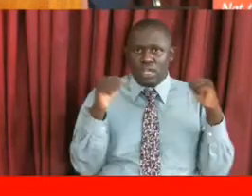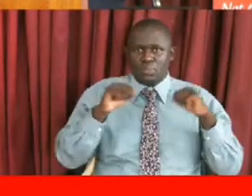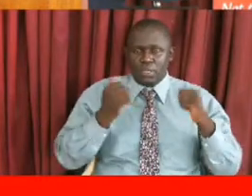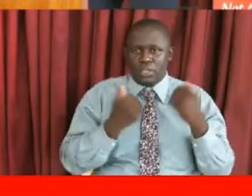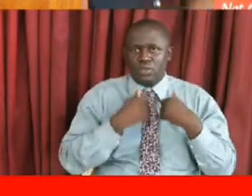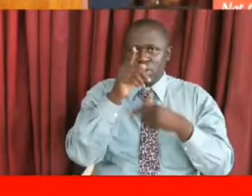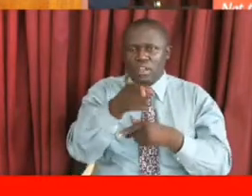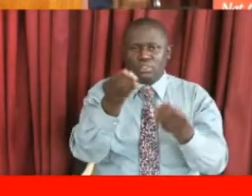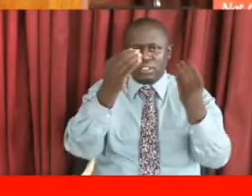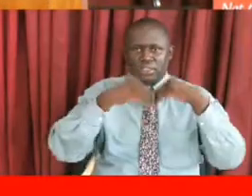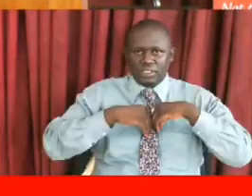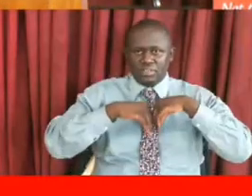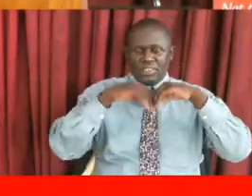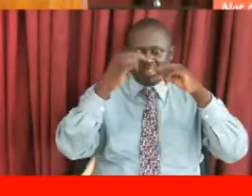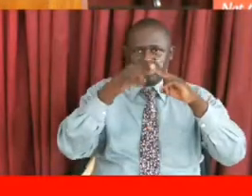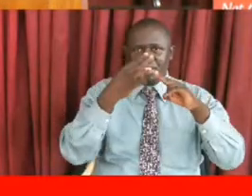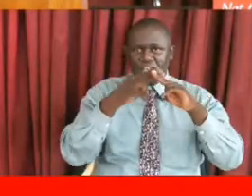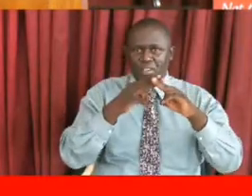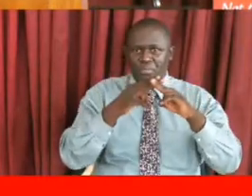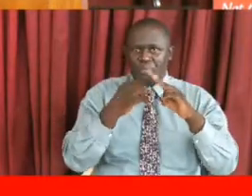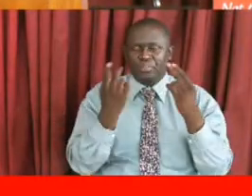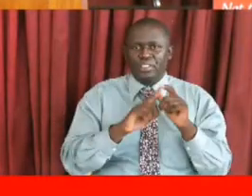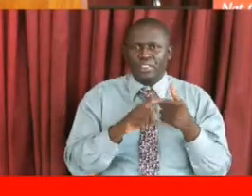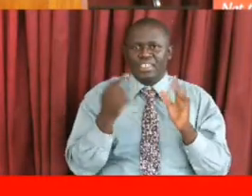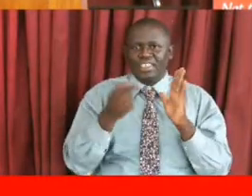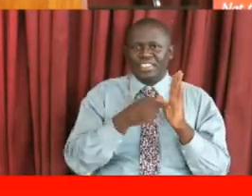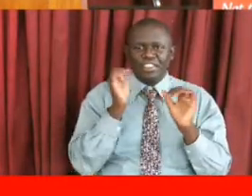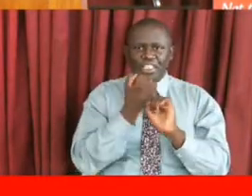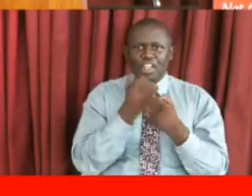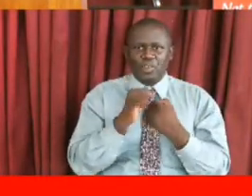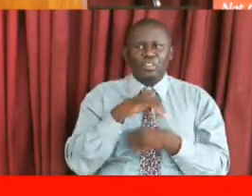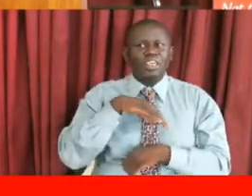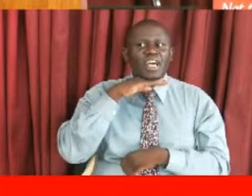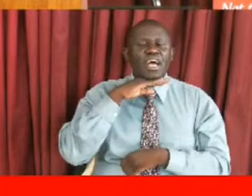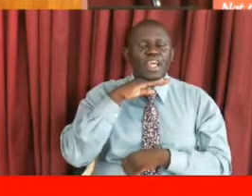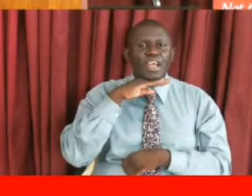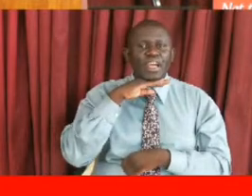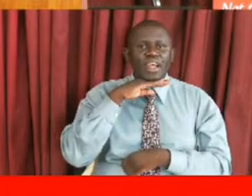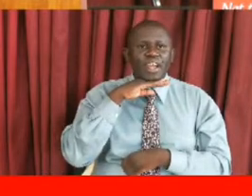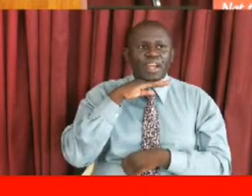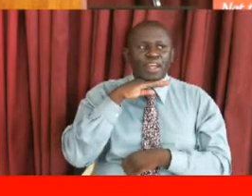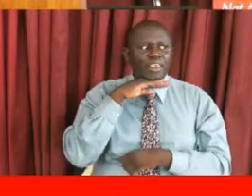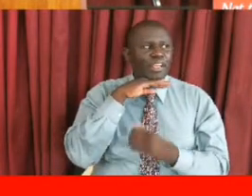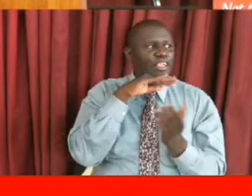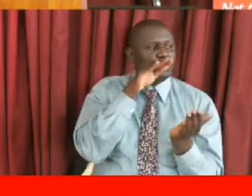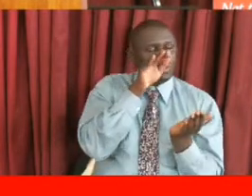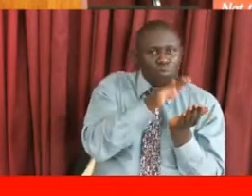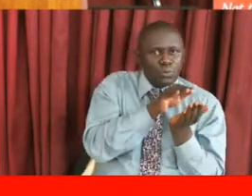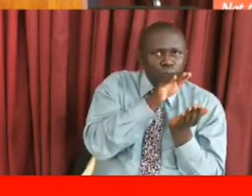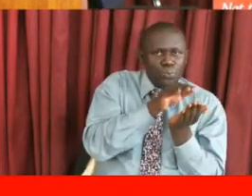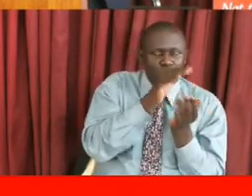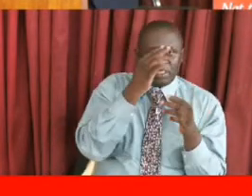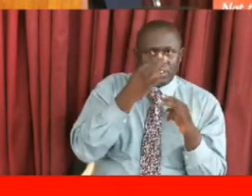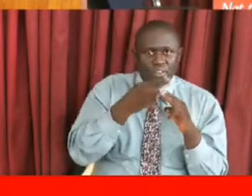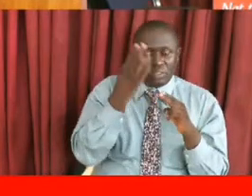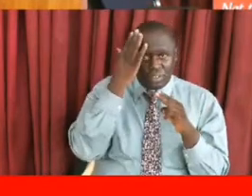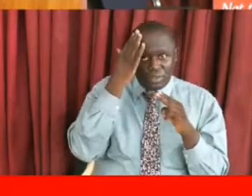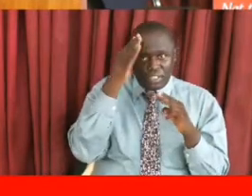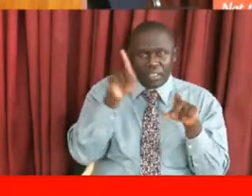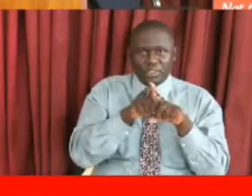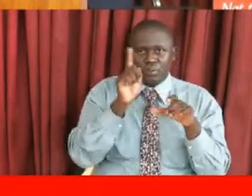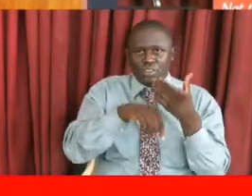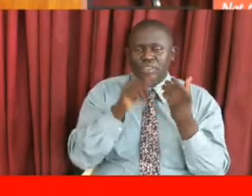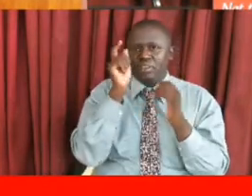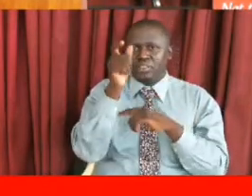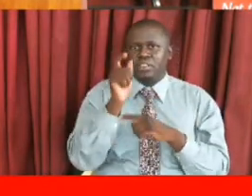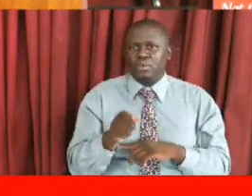the name of the Lord this one cannot die it is called the word of life and it can